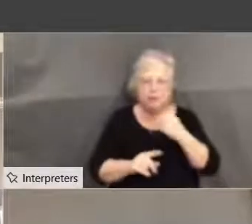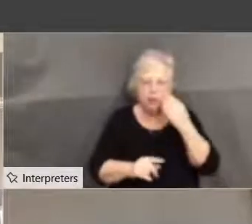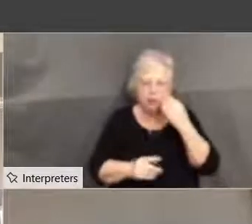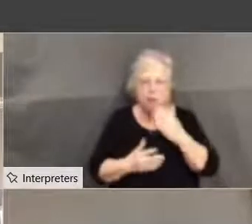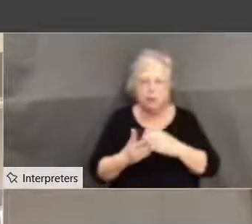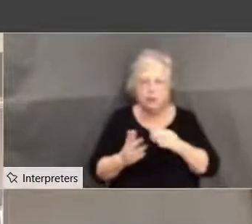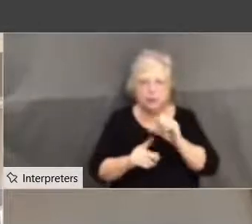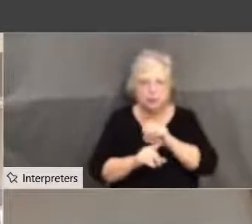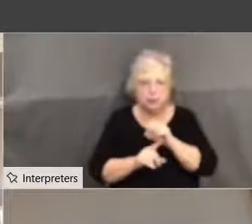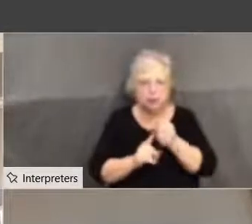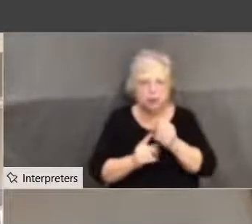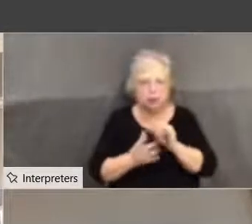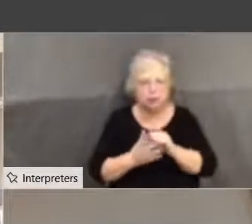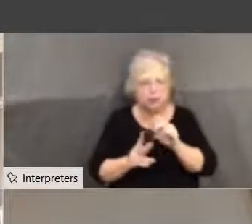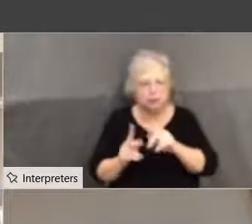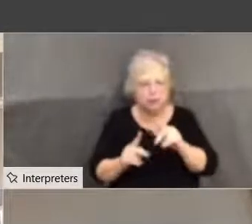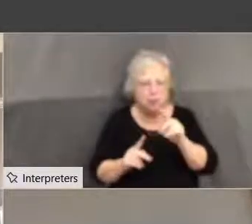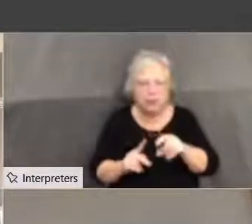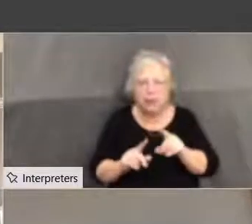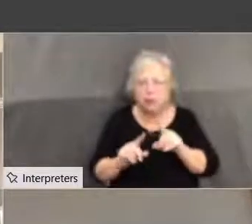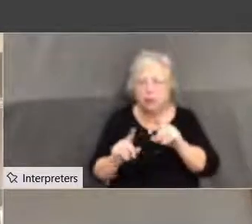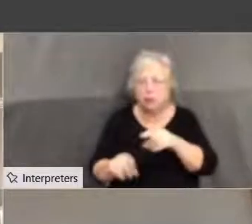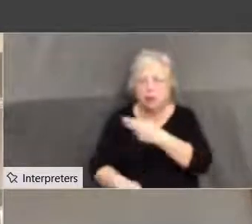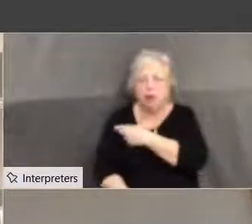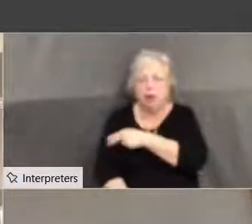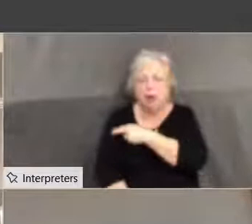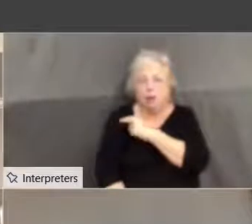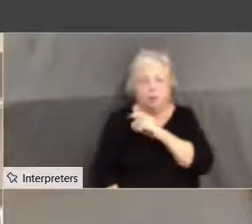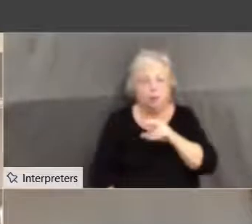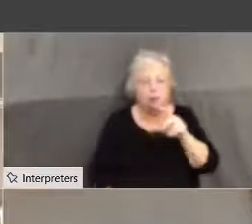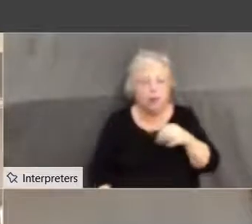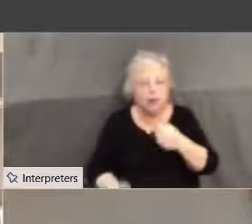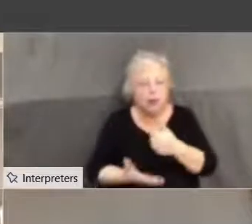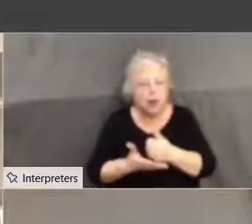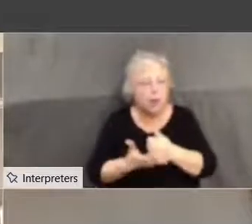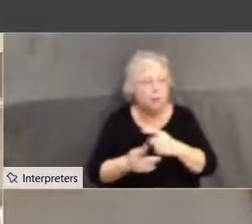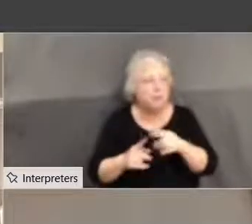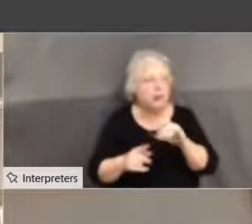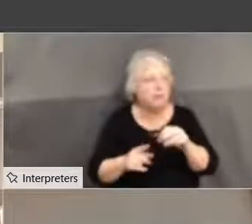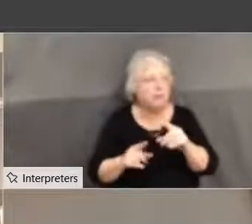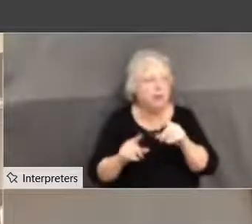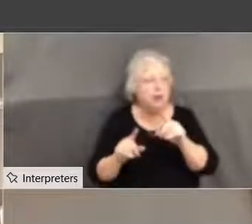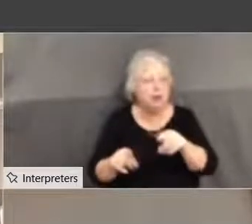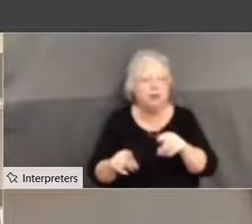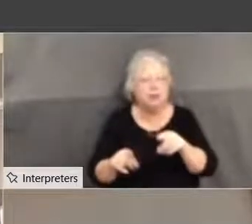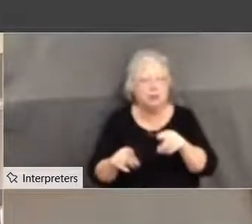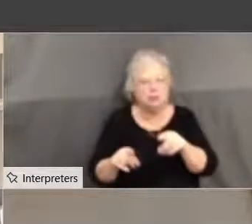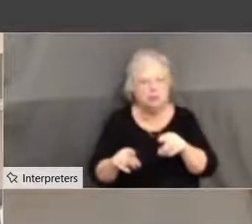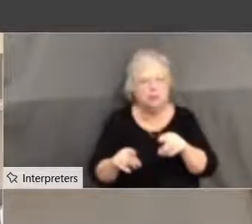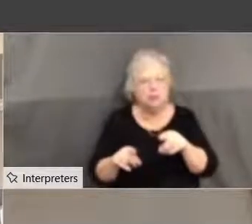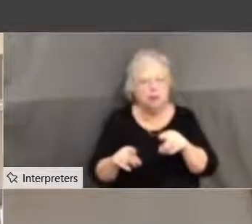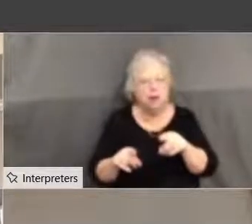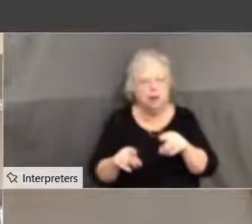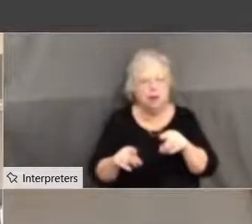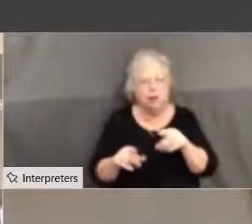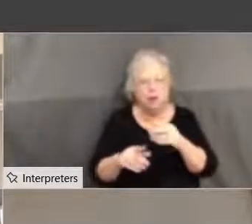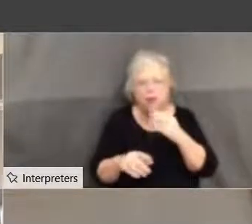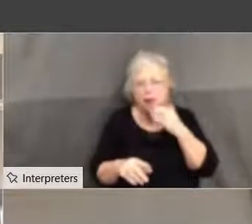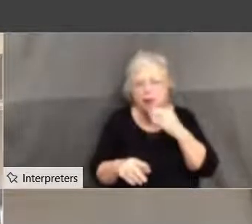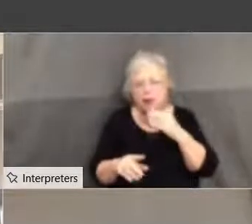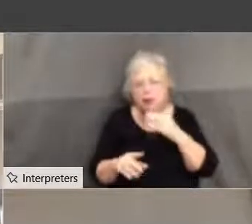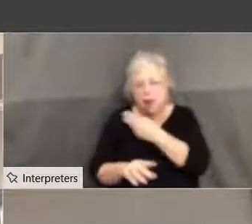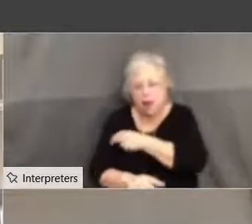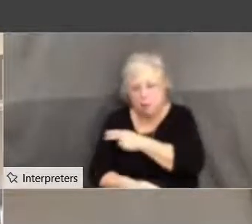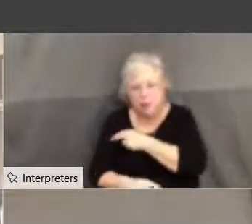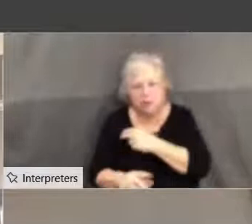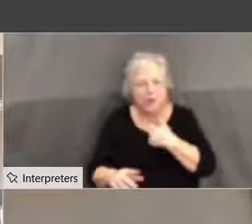know, they probably need to go to the hospital or need help, but if they go to the hospital, then they're alone. They have no family members that are able